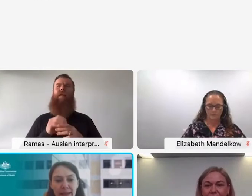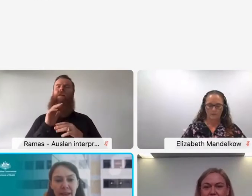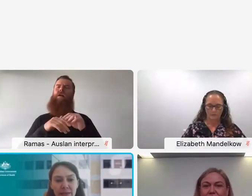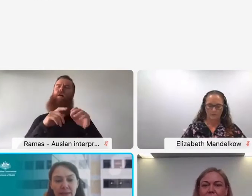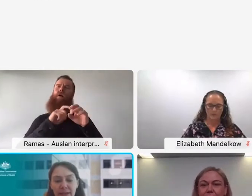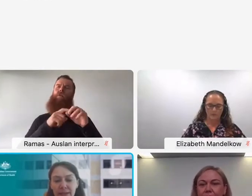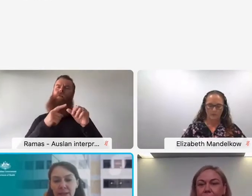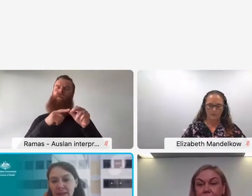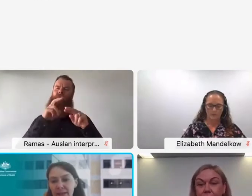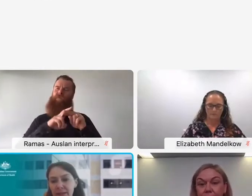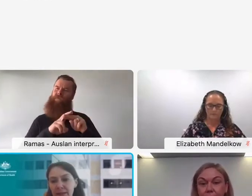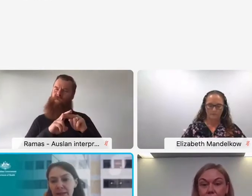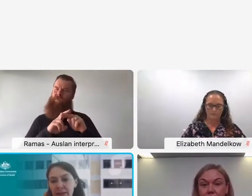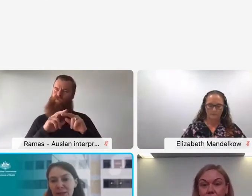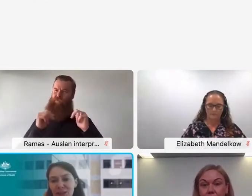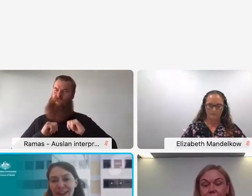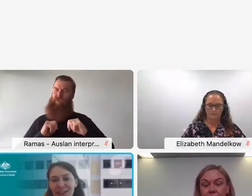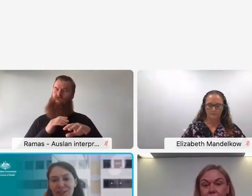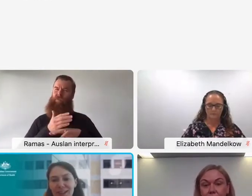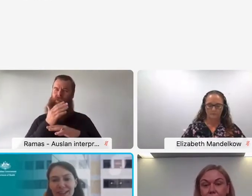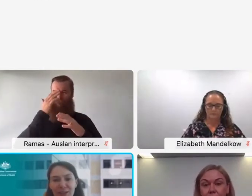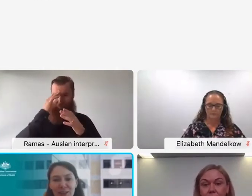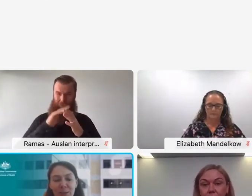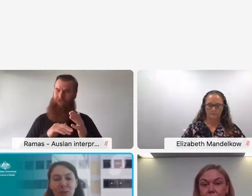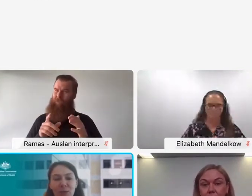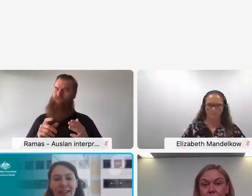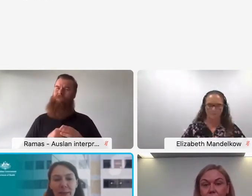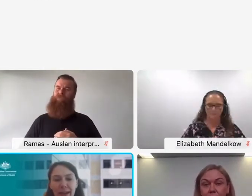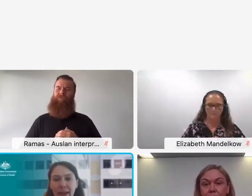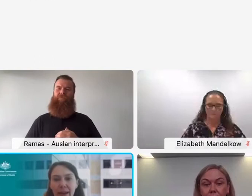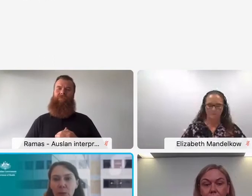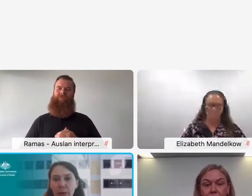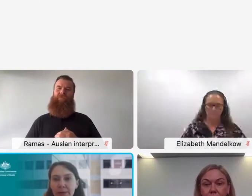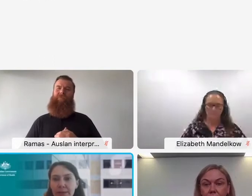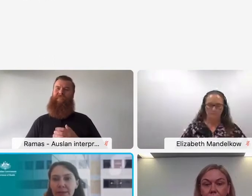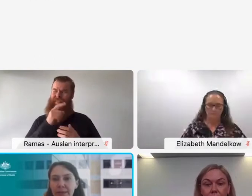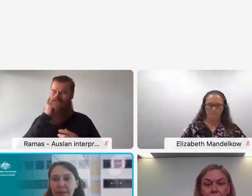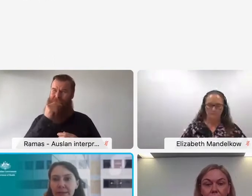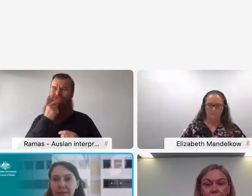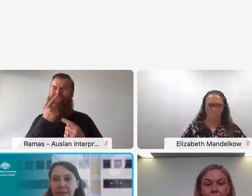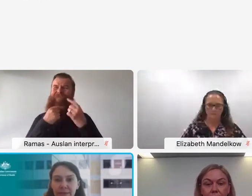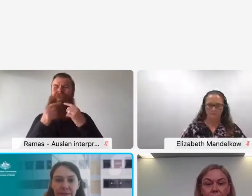placements, and the question asker is asking for a little bit more detail about how that works.